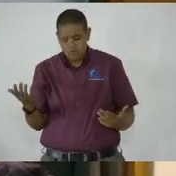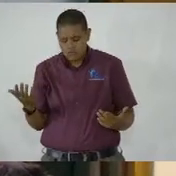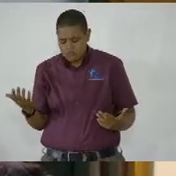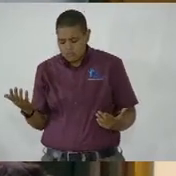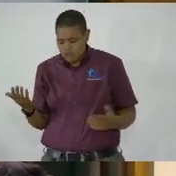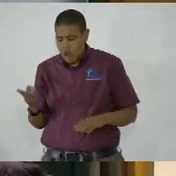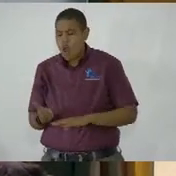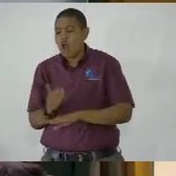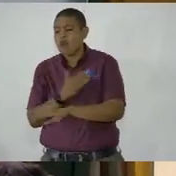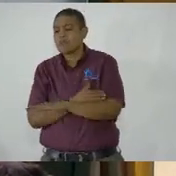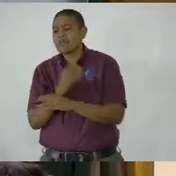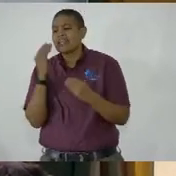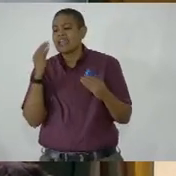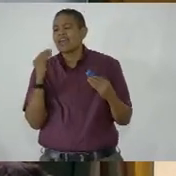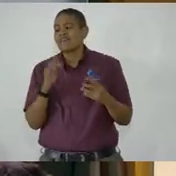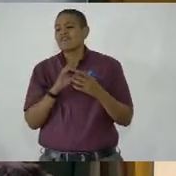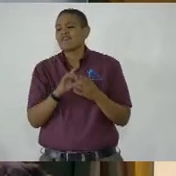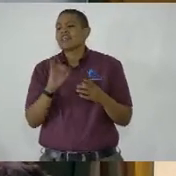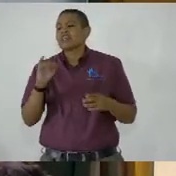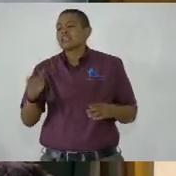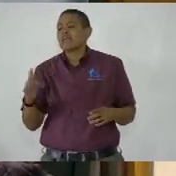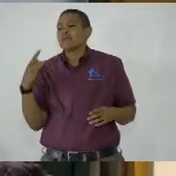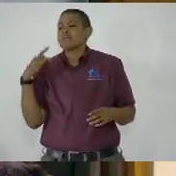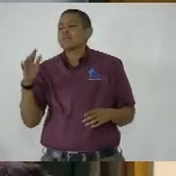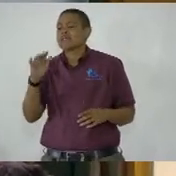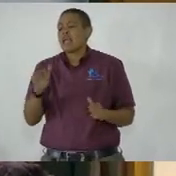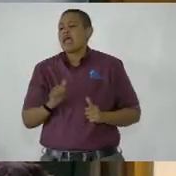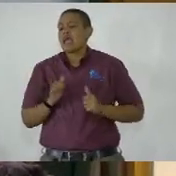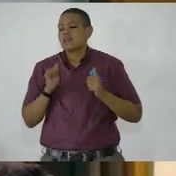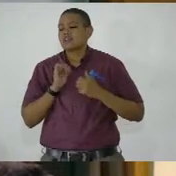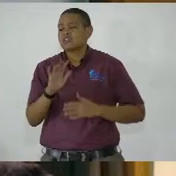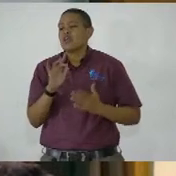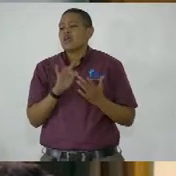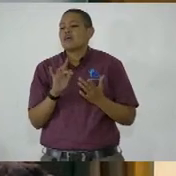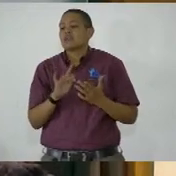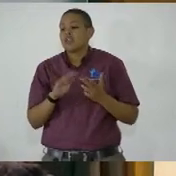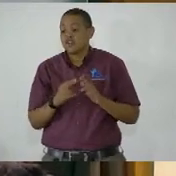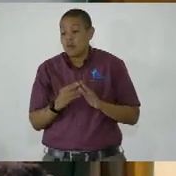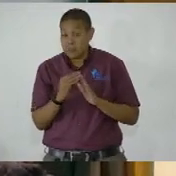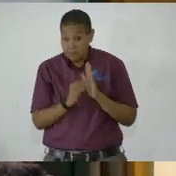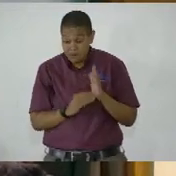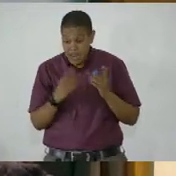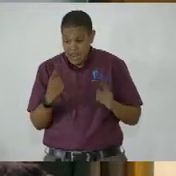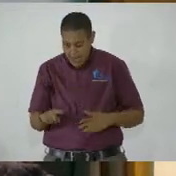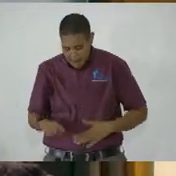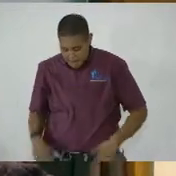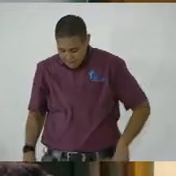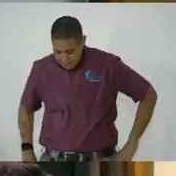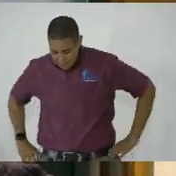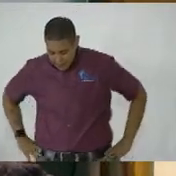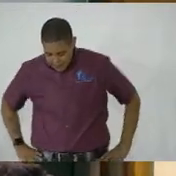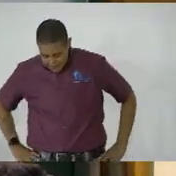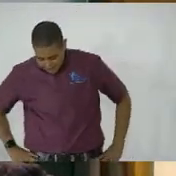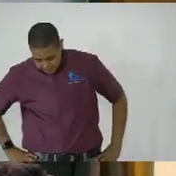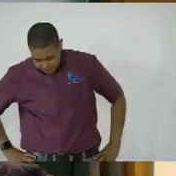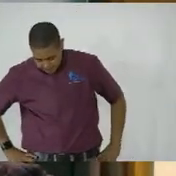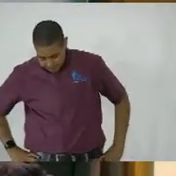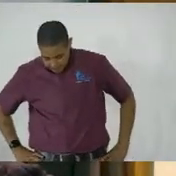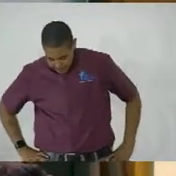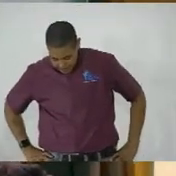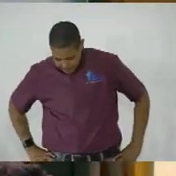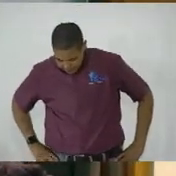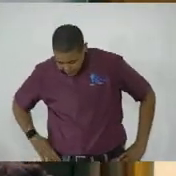the updated information about the GPs, usually their address, their contact numbers. But we want, Madam Speaker, to give every